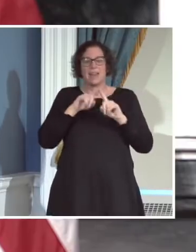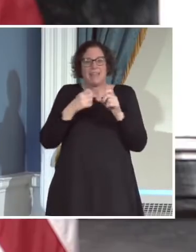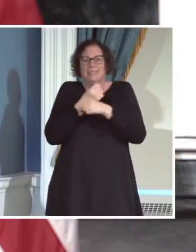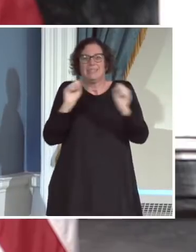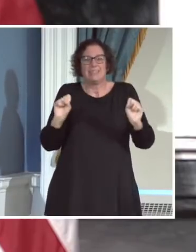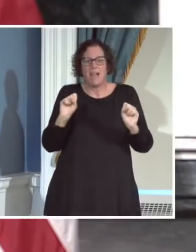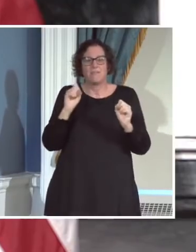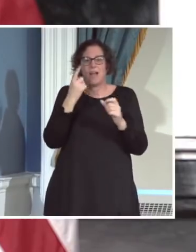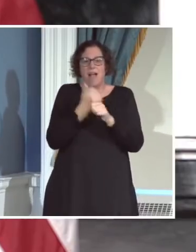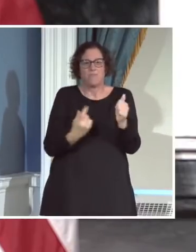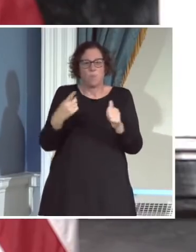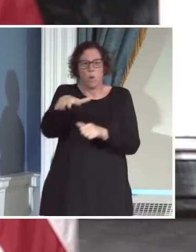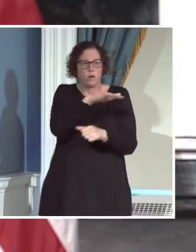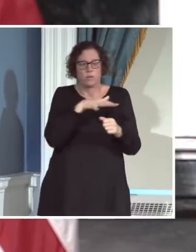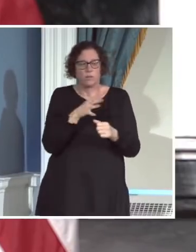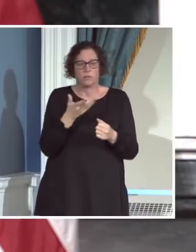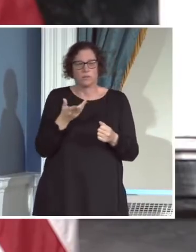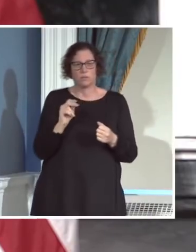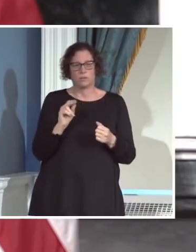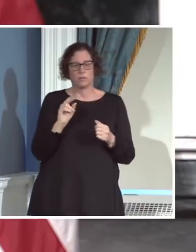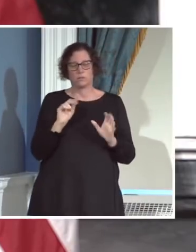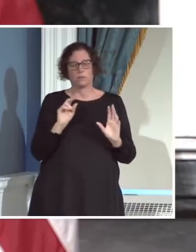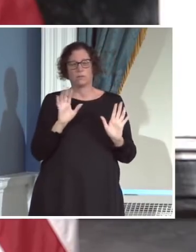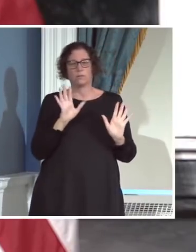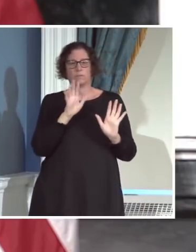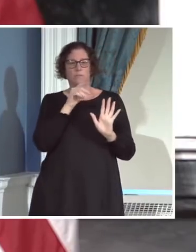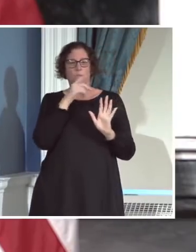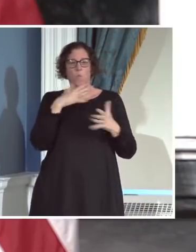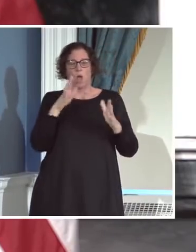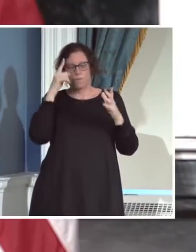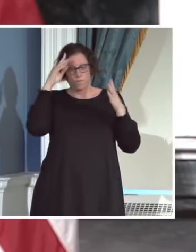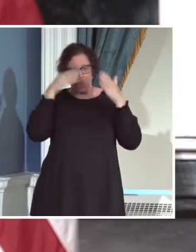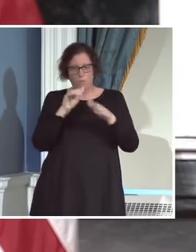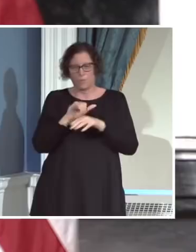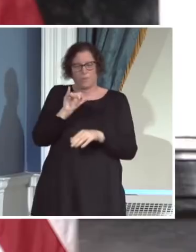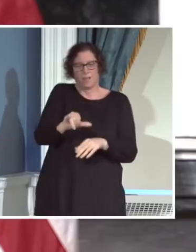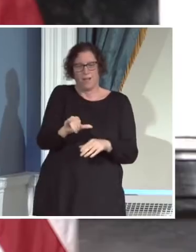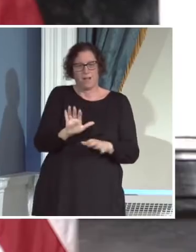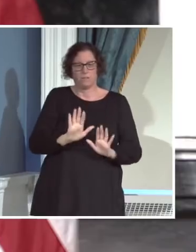beds. That's what we're focused on. And honestly, I think talking about these